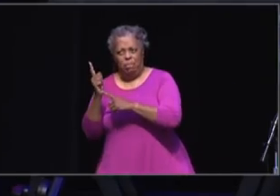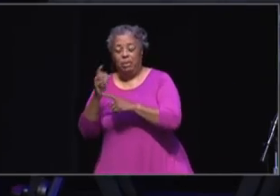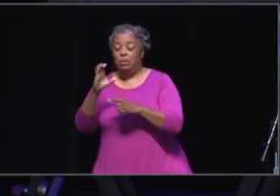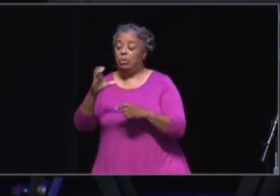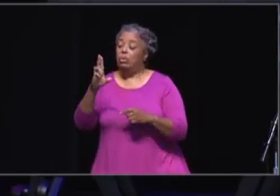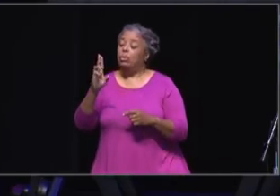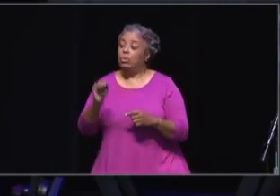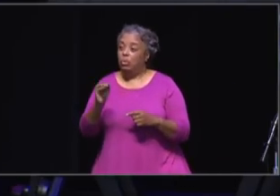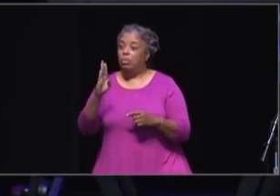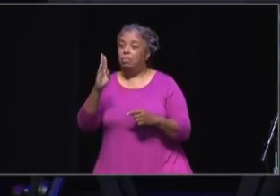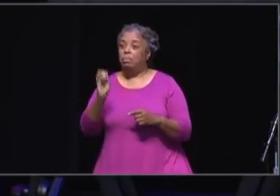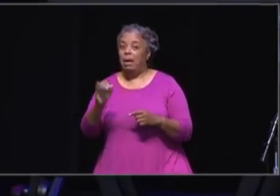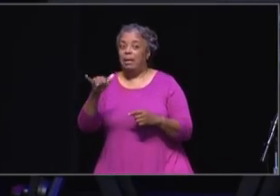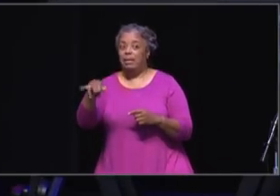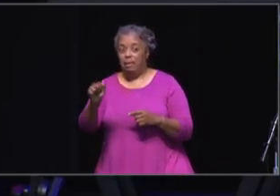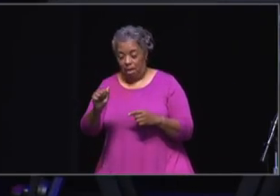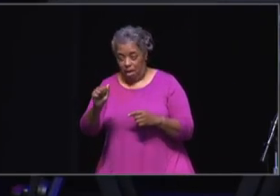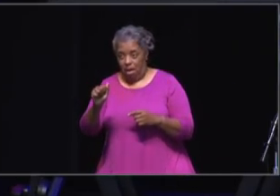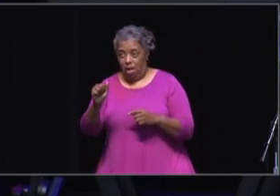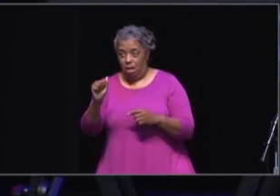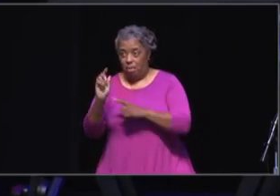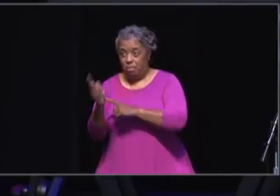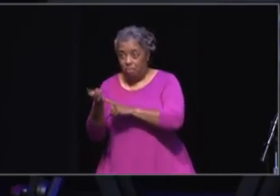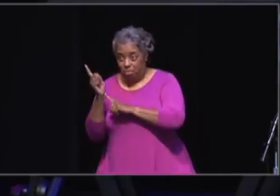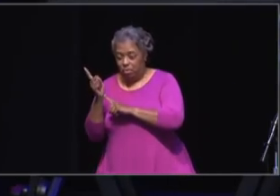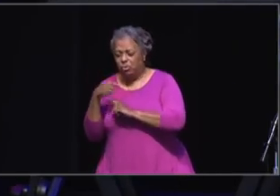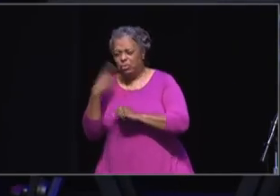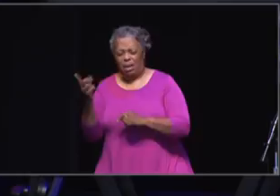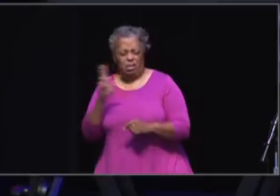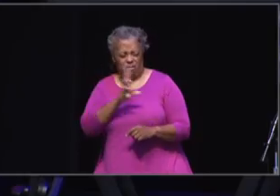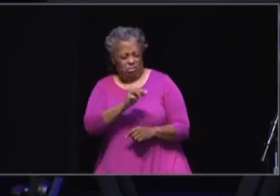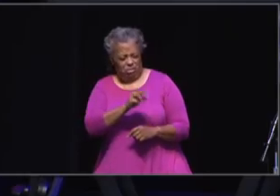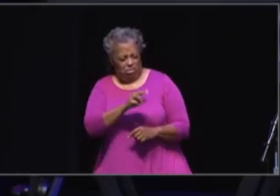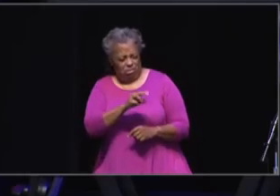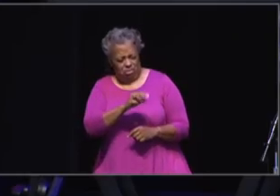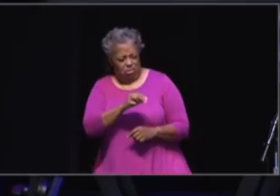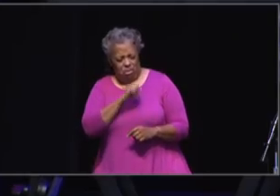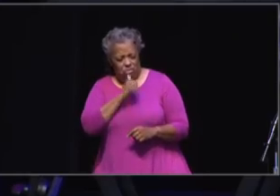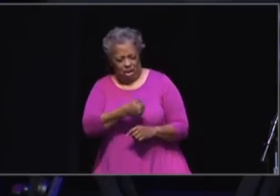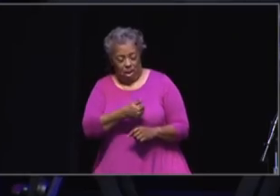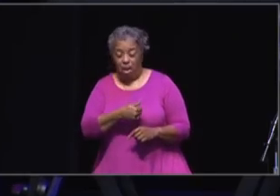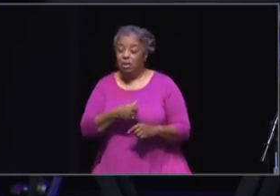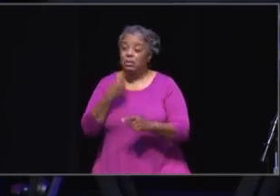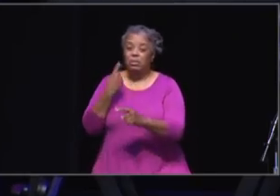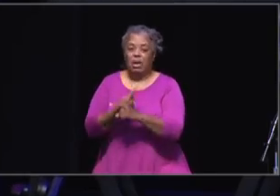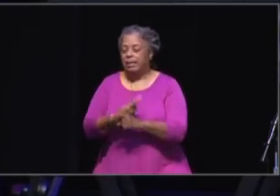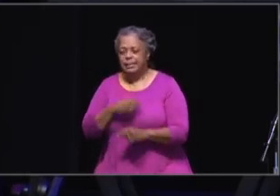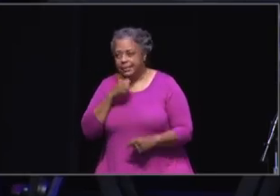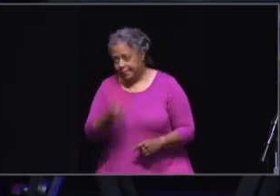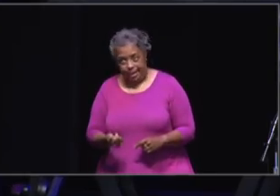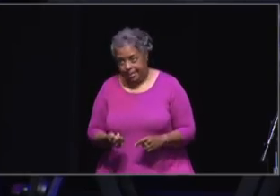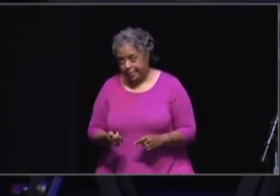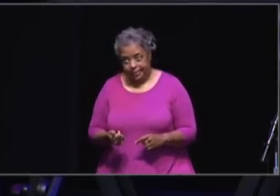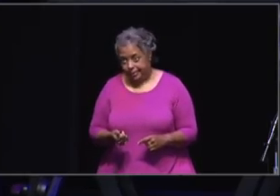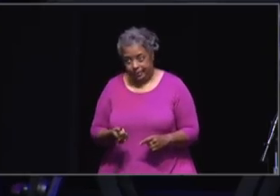you tell them, no, it wasn't. Right? Yes, it's not.